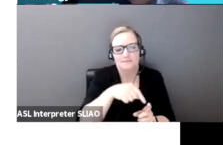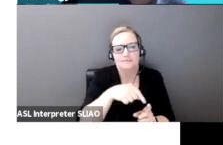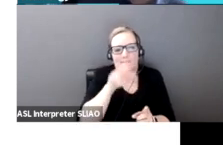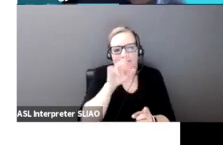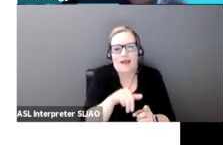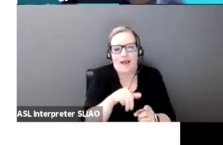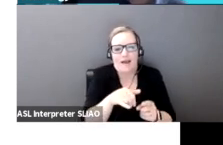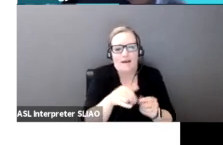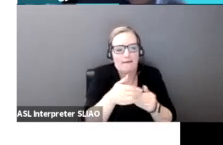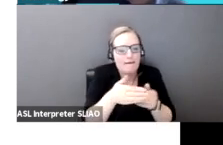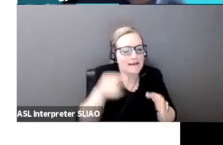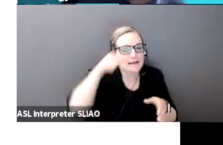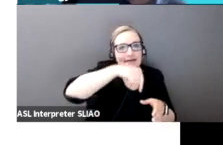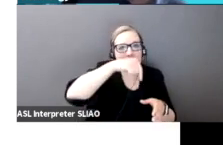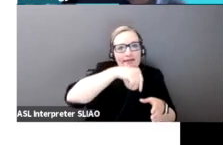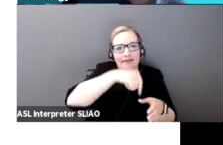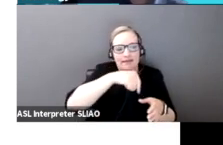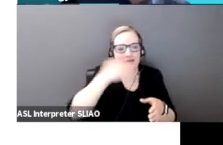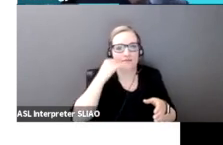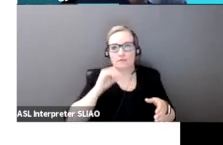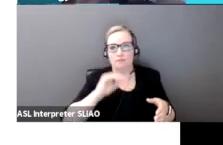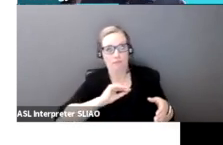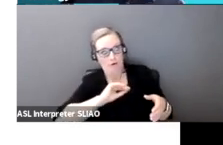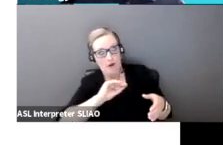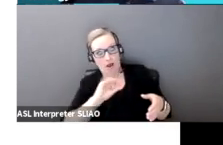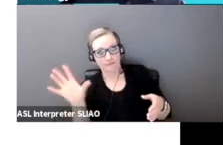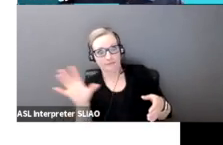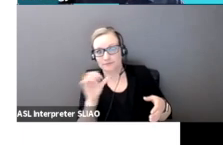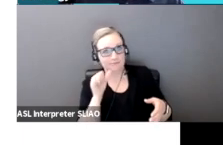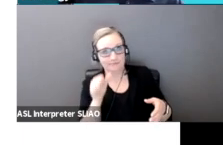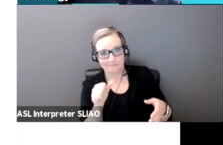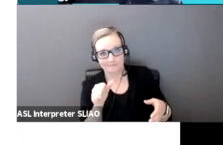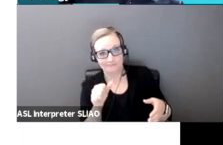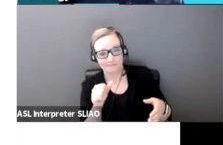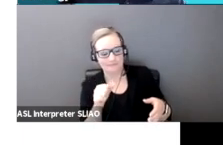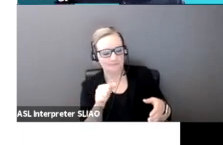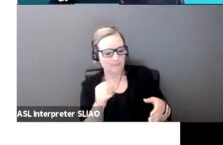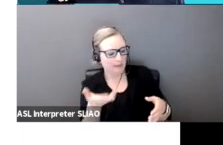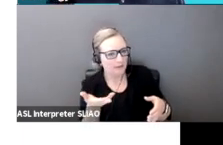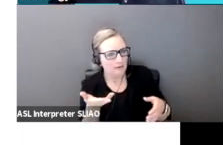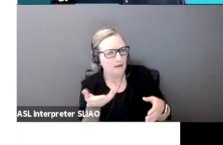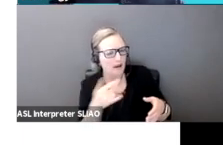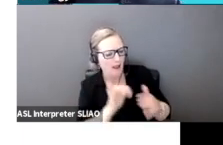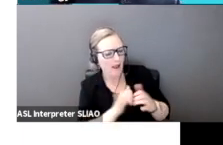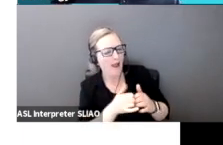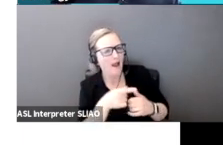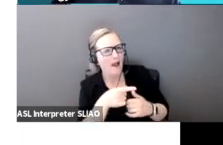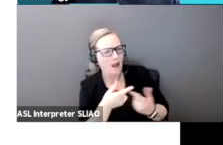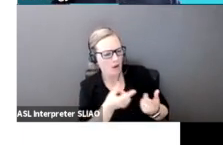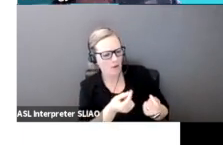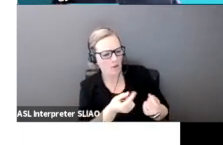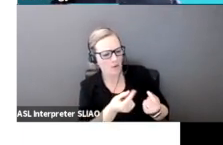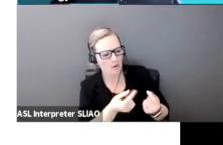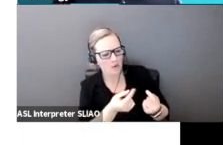what's inside there, if it's not obvious how something is accomplishing what it is